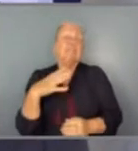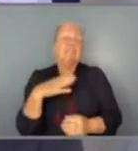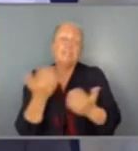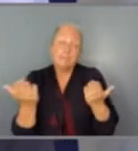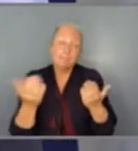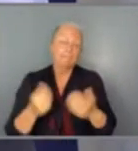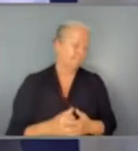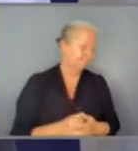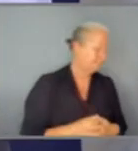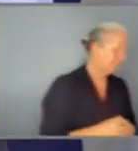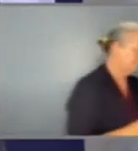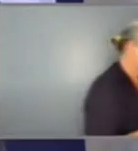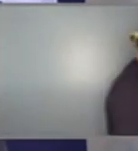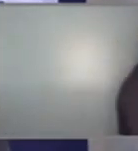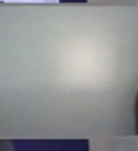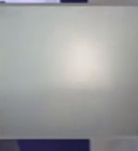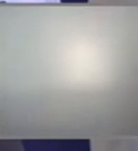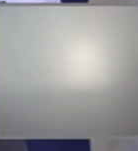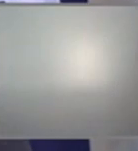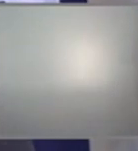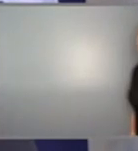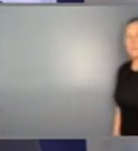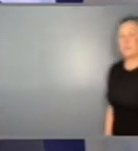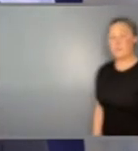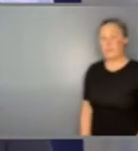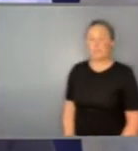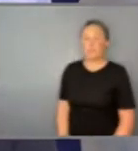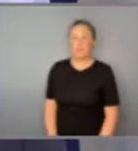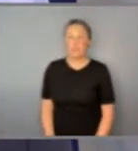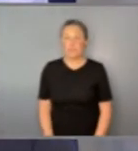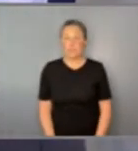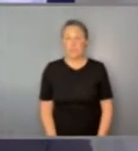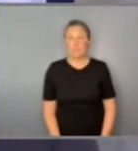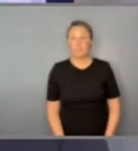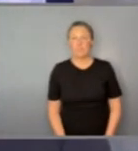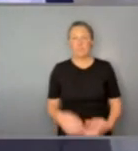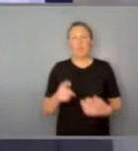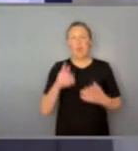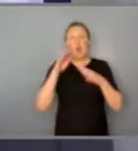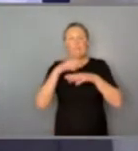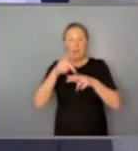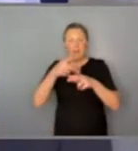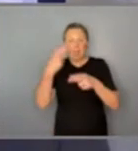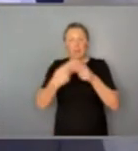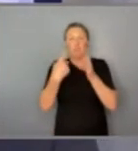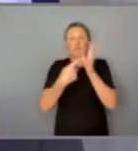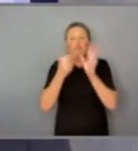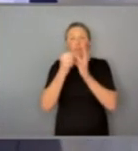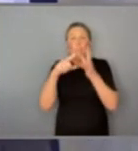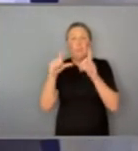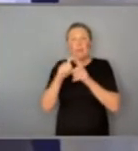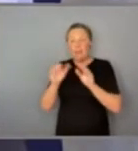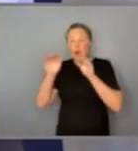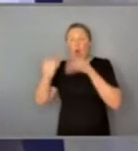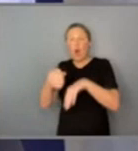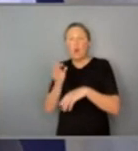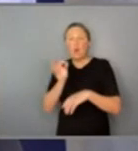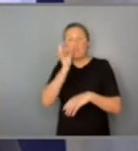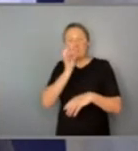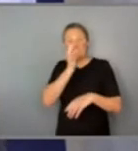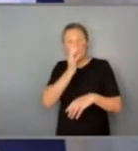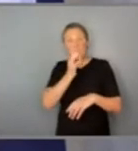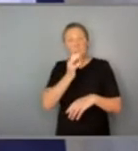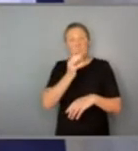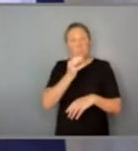has been the case overseas, to make those free and more widely available? Well, in certain settings they already are, and they are things,